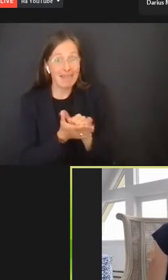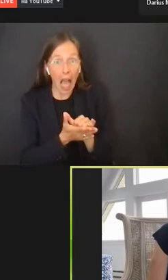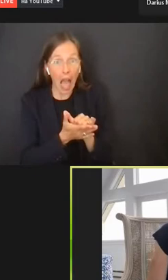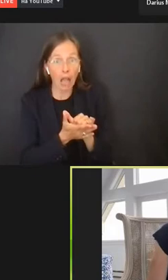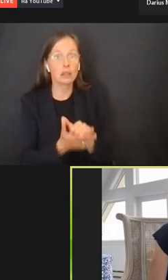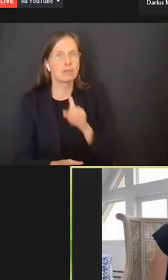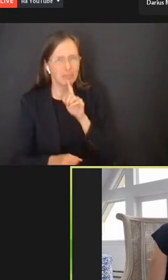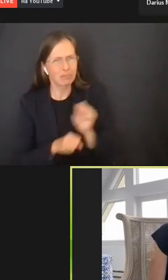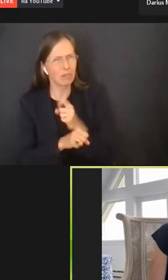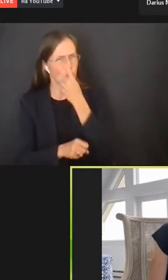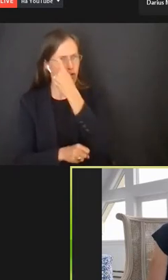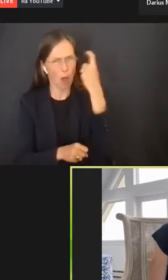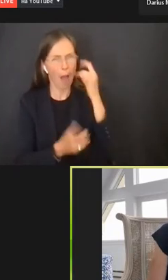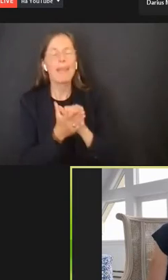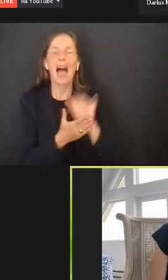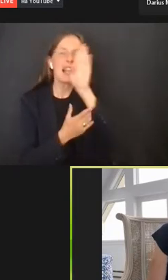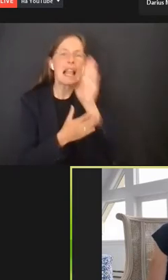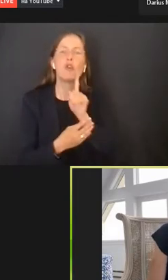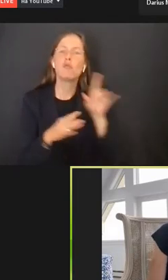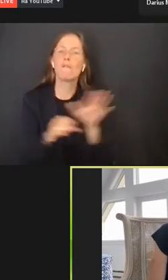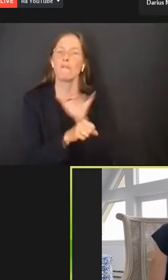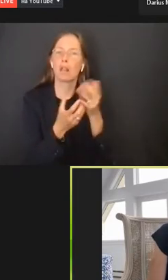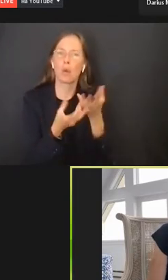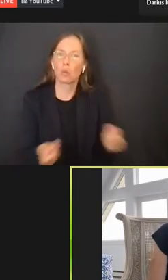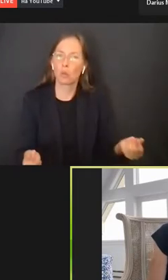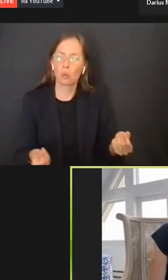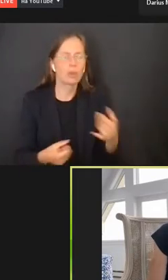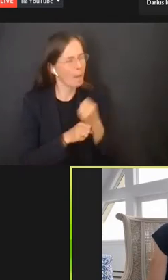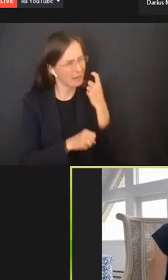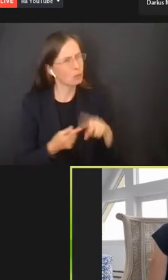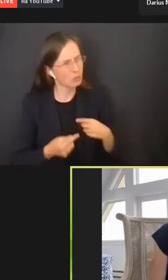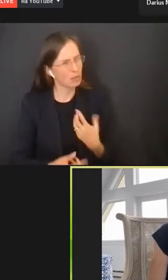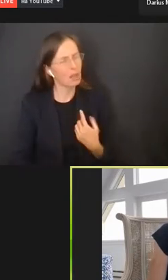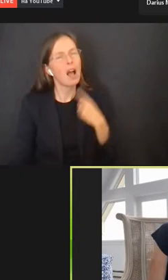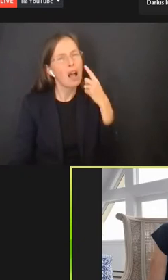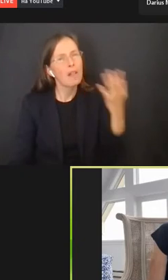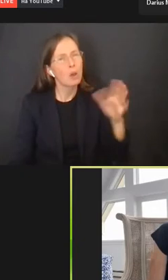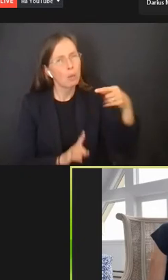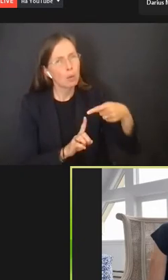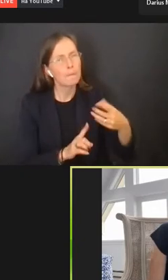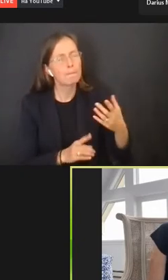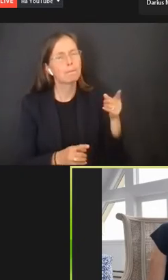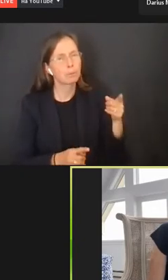trauma, you know? So that makes a lot of sense to me. So I think what you're saying is you were navigating in